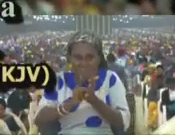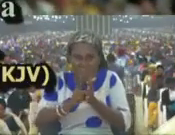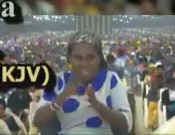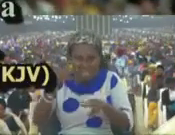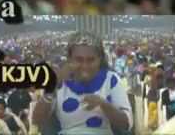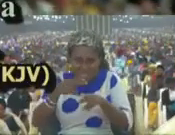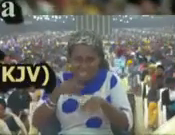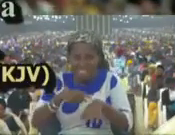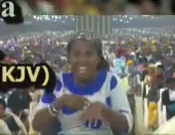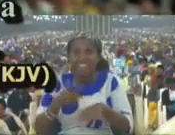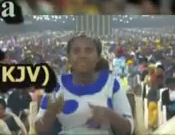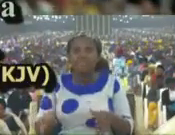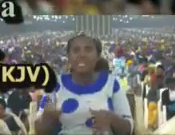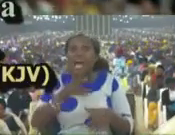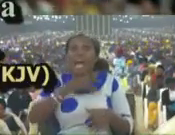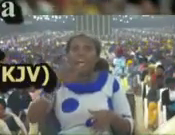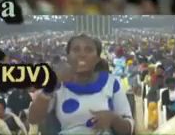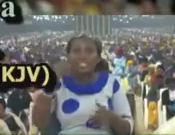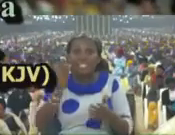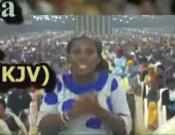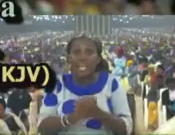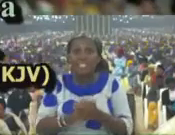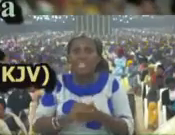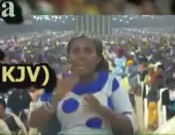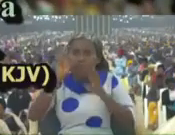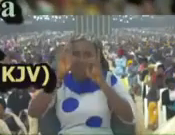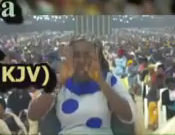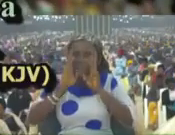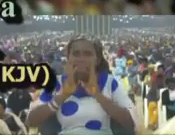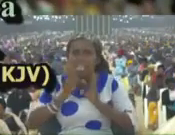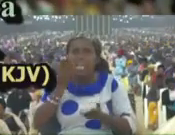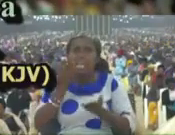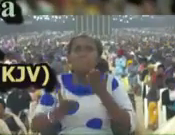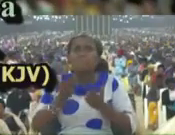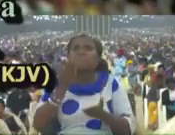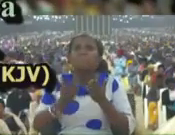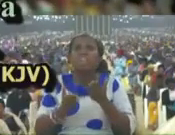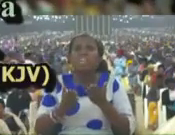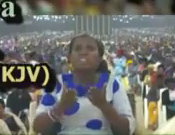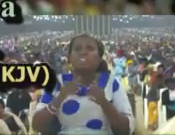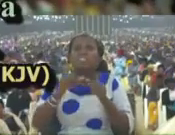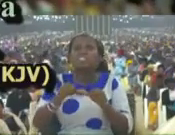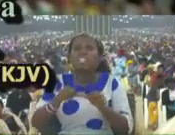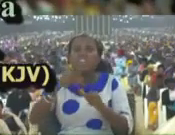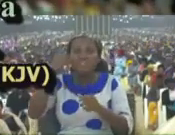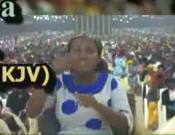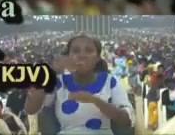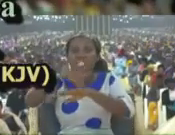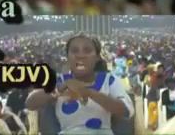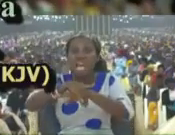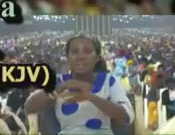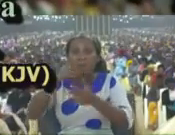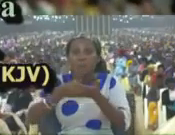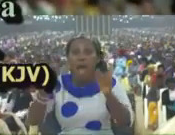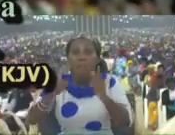And then he went on to say, weeping may endure for a night. What is coming in the